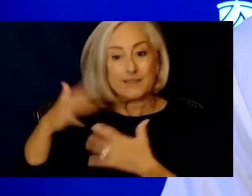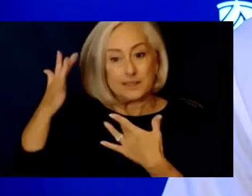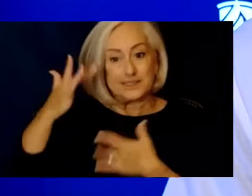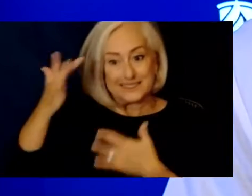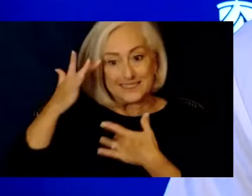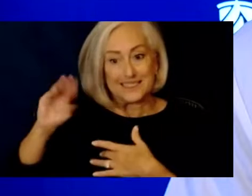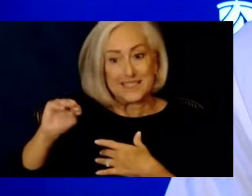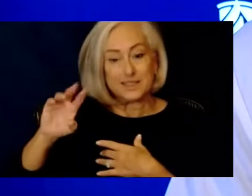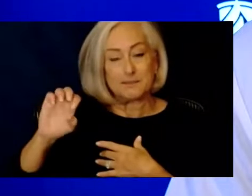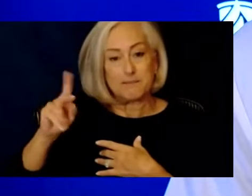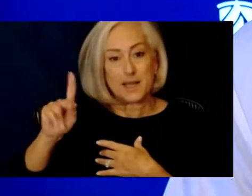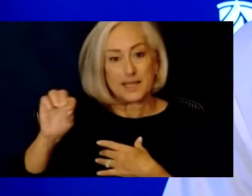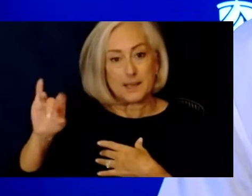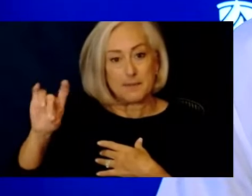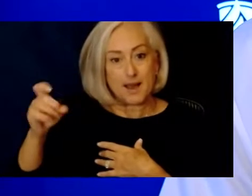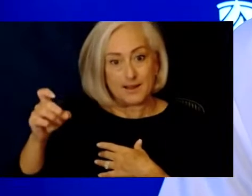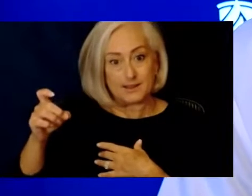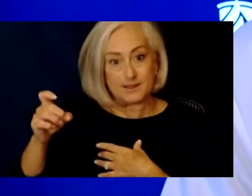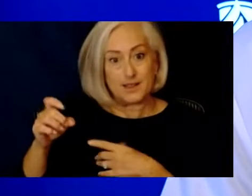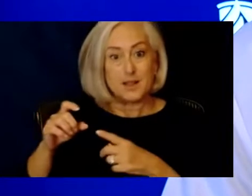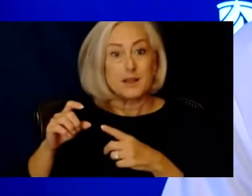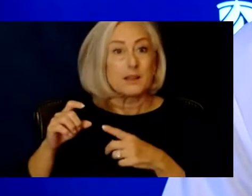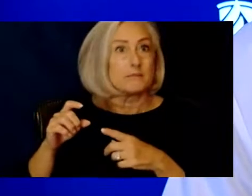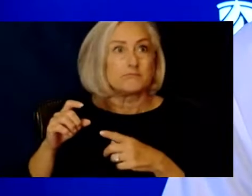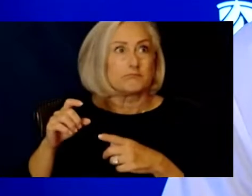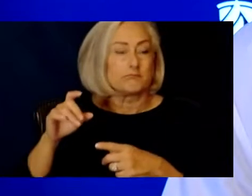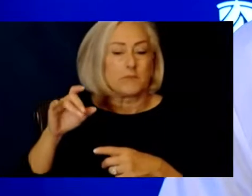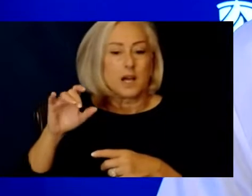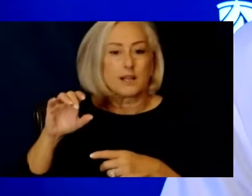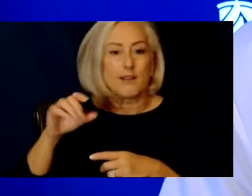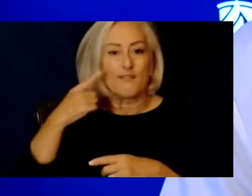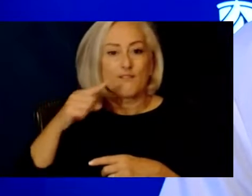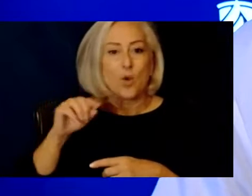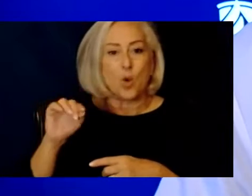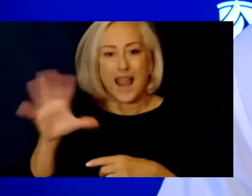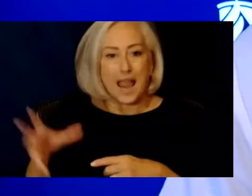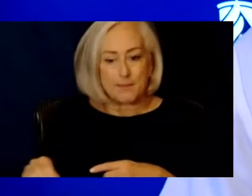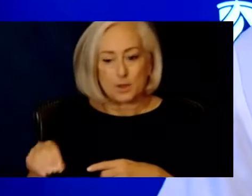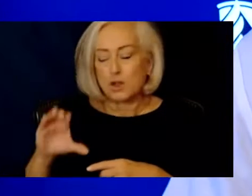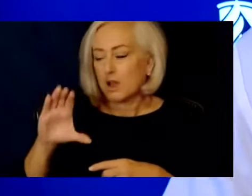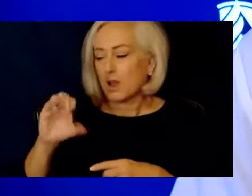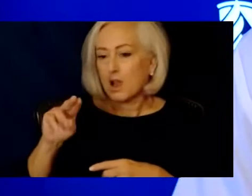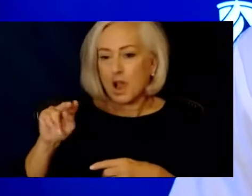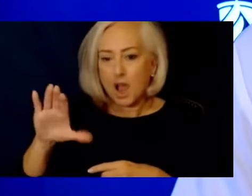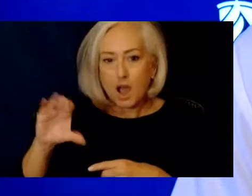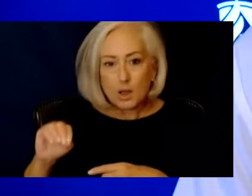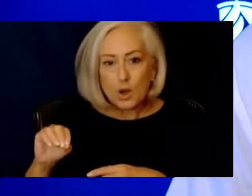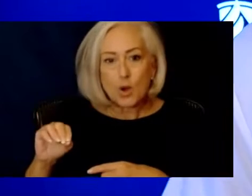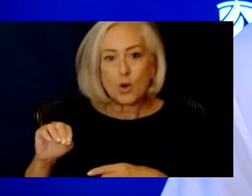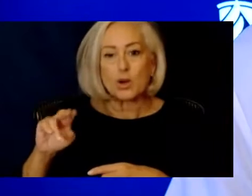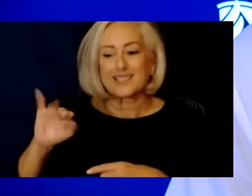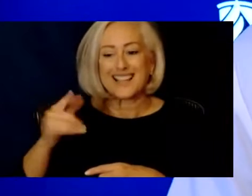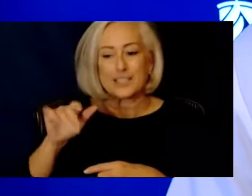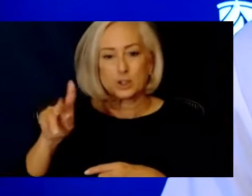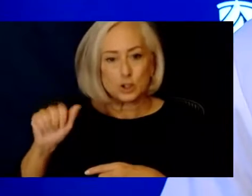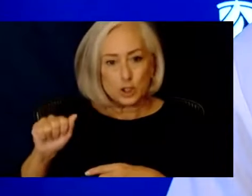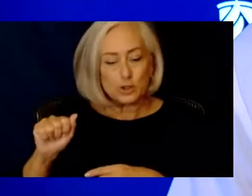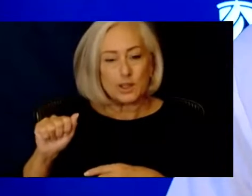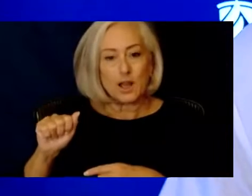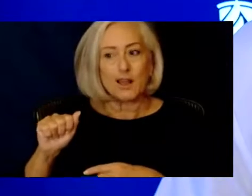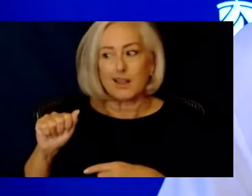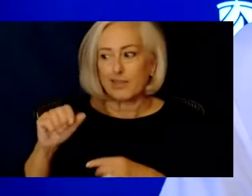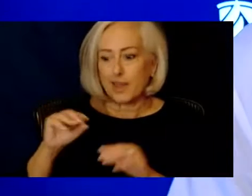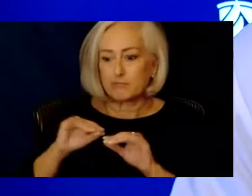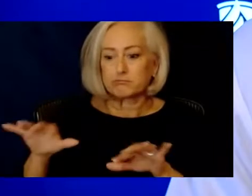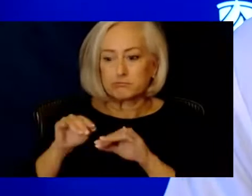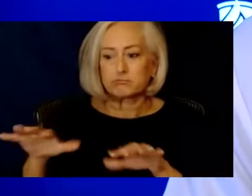that it's been in Africa, like the Democratic Republic of the Congo and Nigeria. They've been dealing with outbreaks since at least 2017, and it's